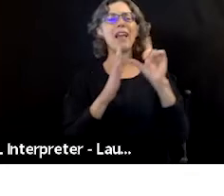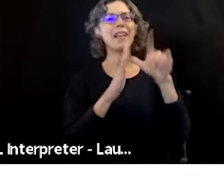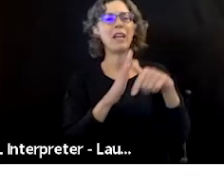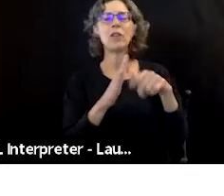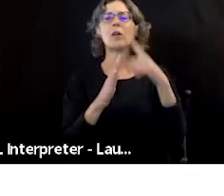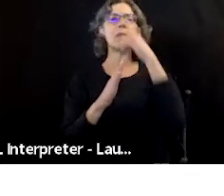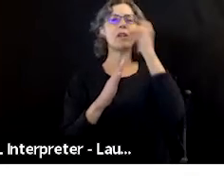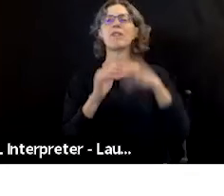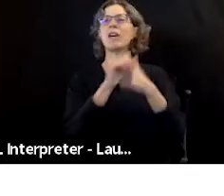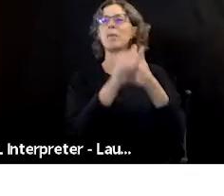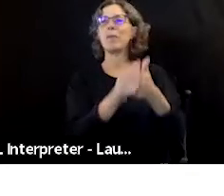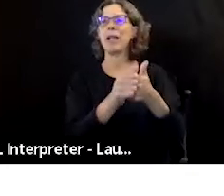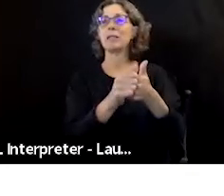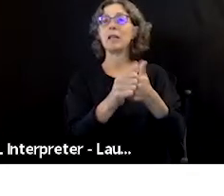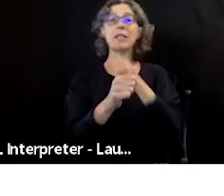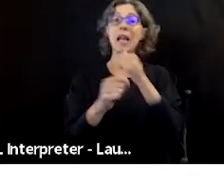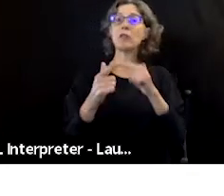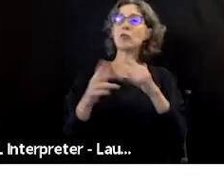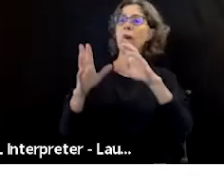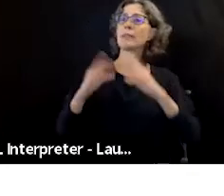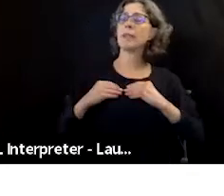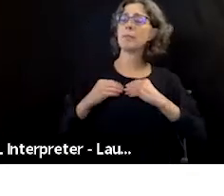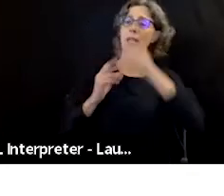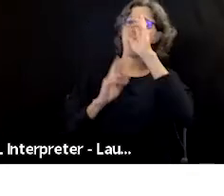compliance and not to honor an identity.